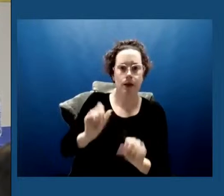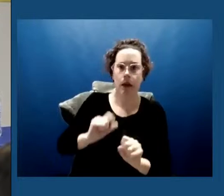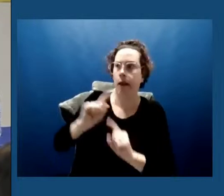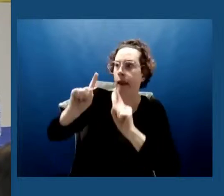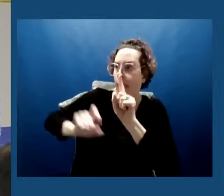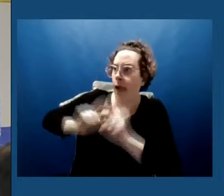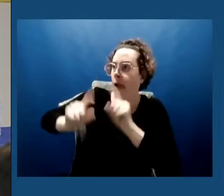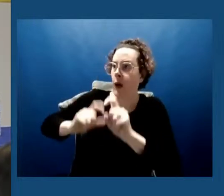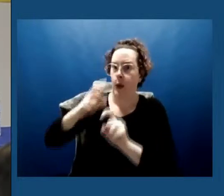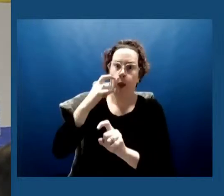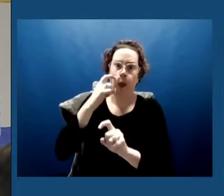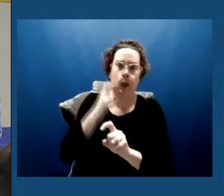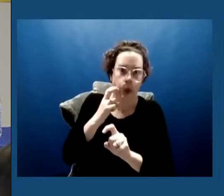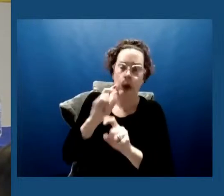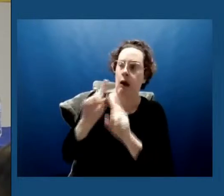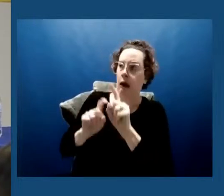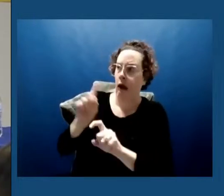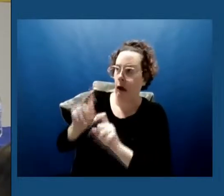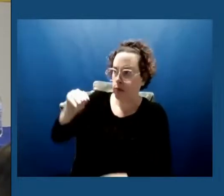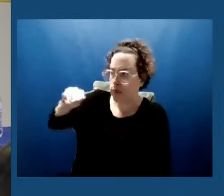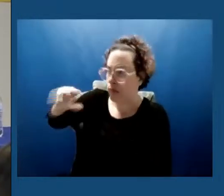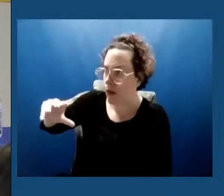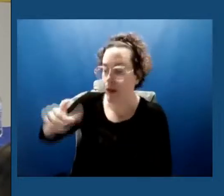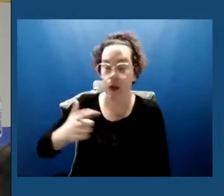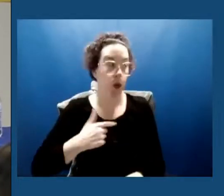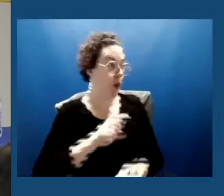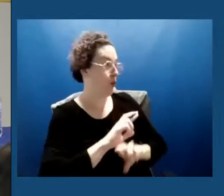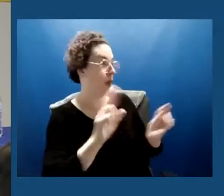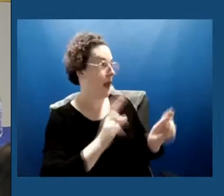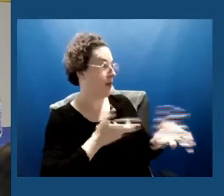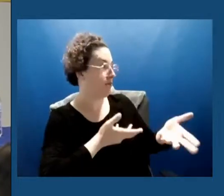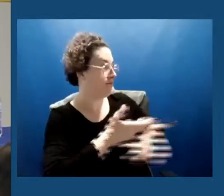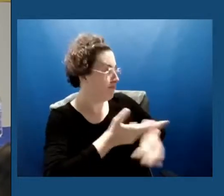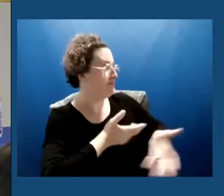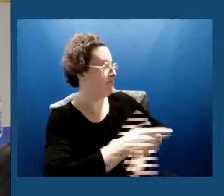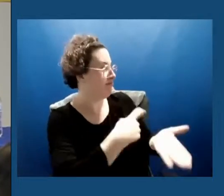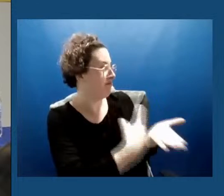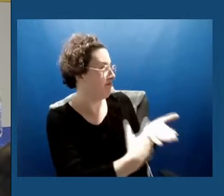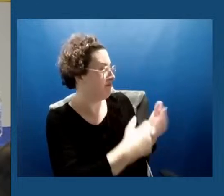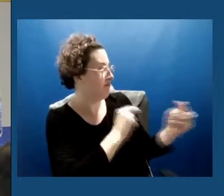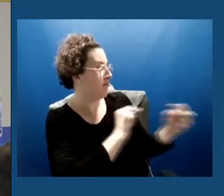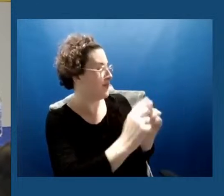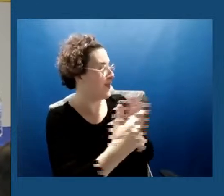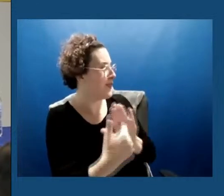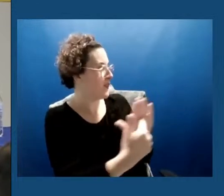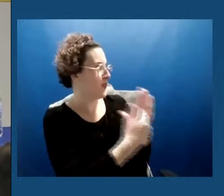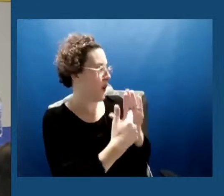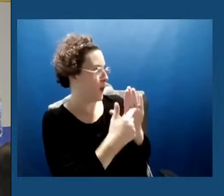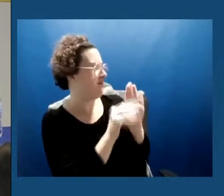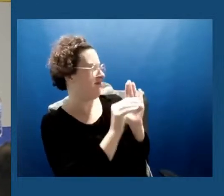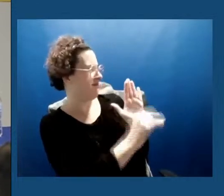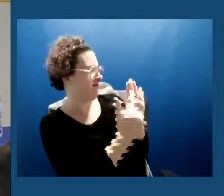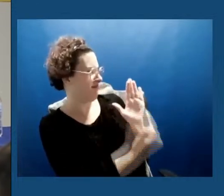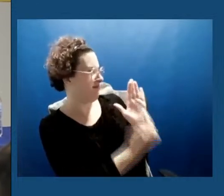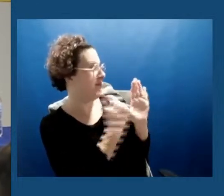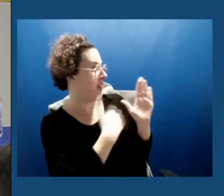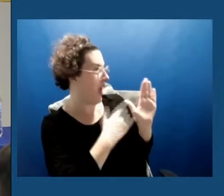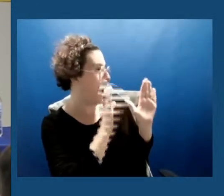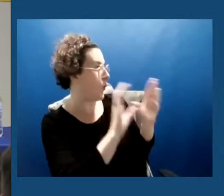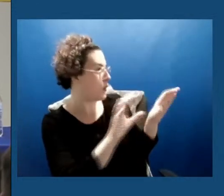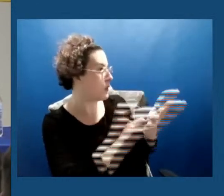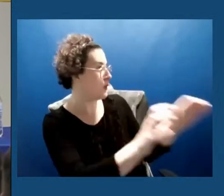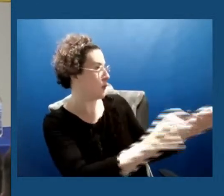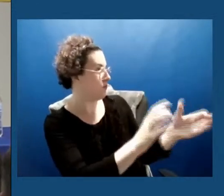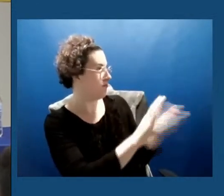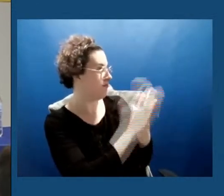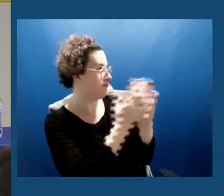but you were on the other side of the table negotiating and really demonstrating to Micron what you will do to make sure we're successful